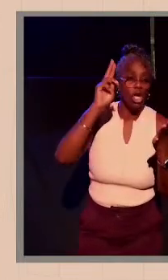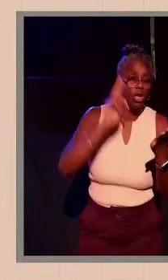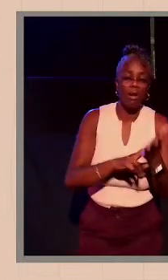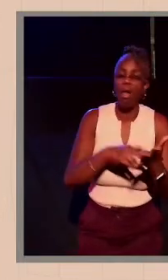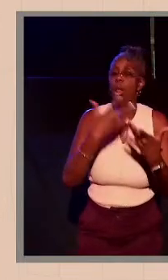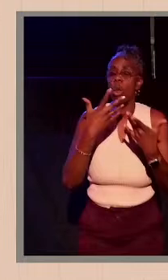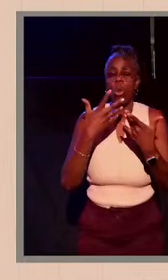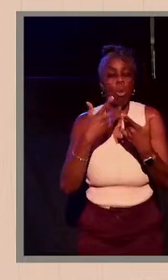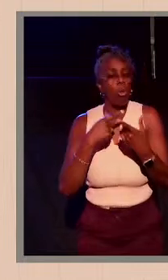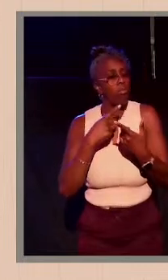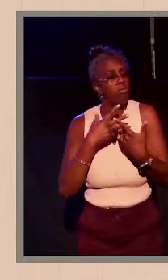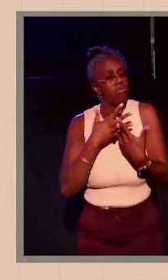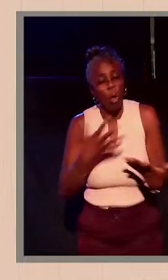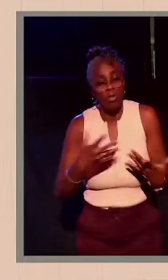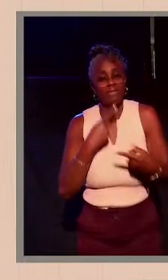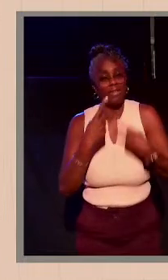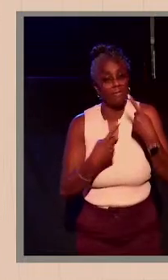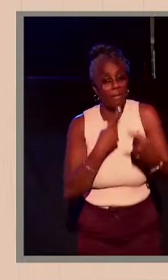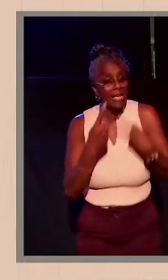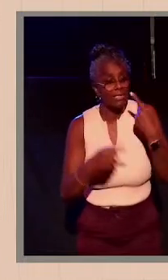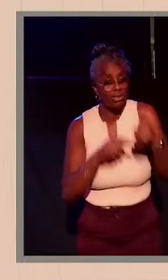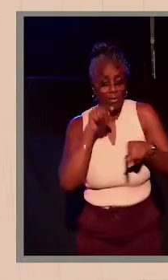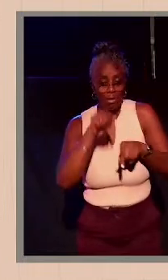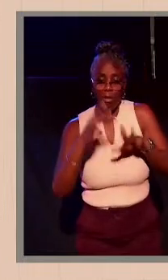online about that. But it is,